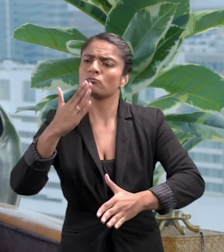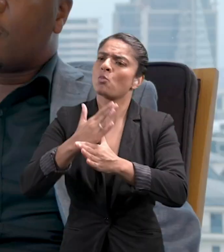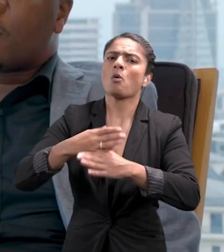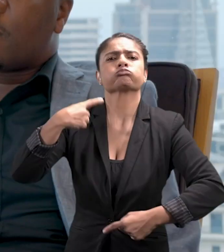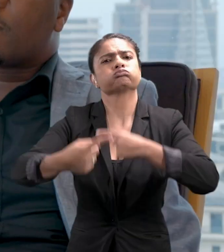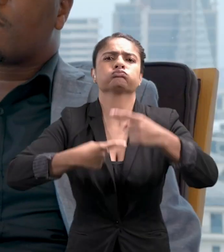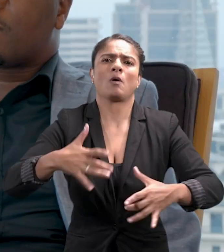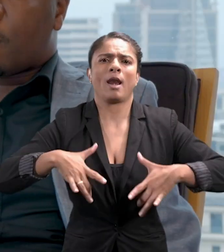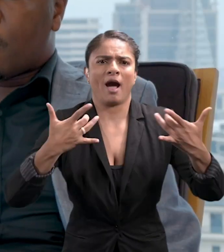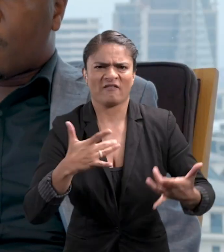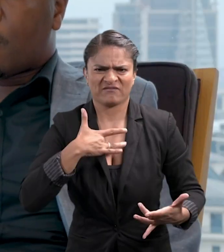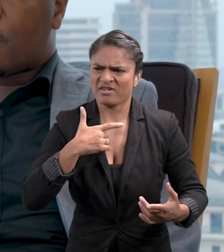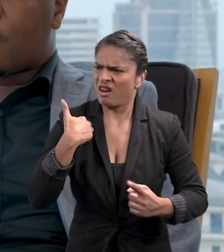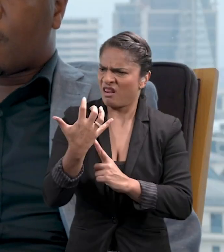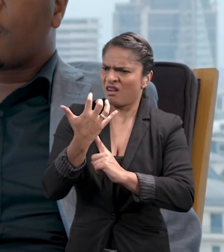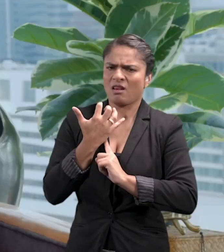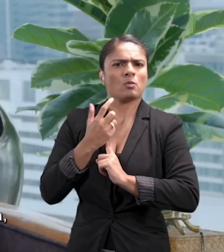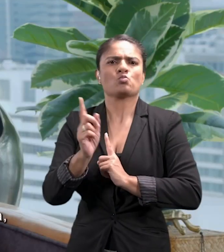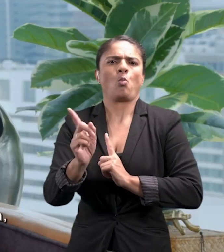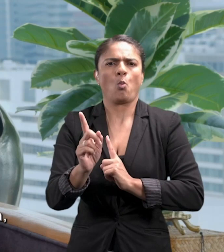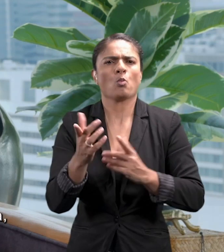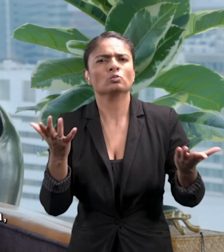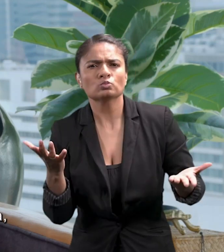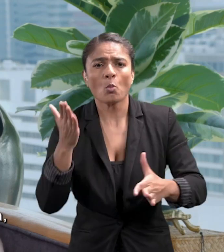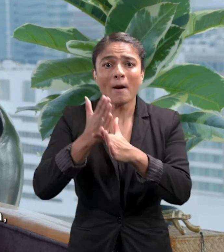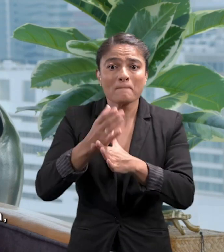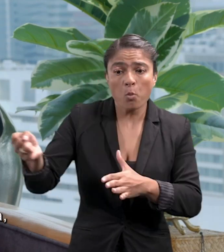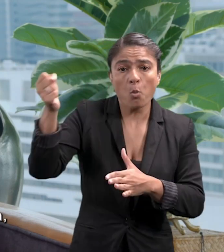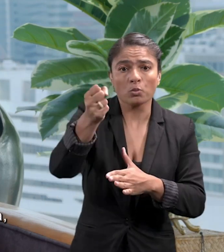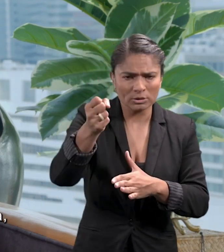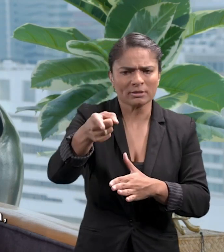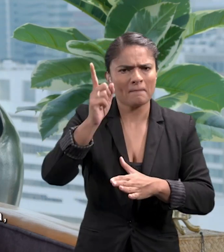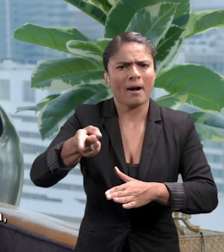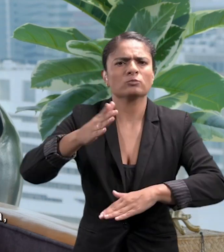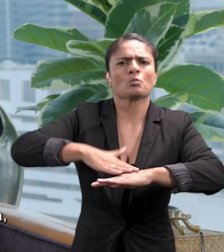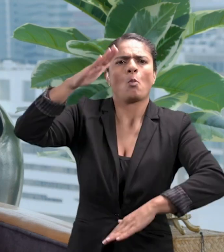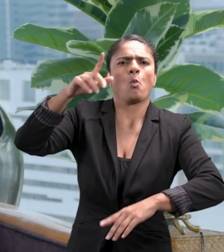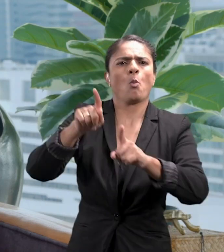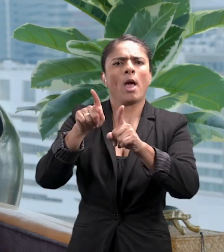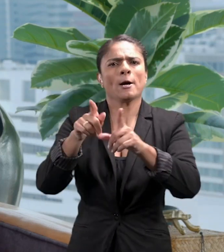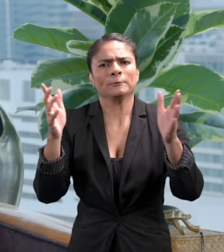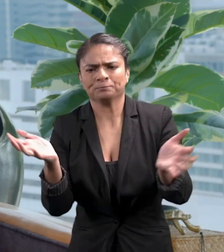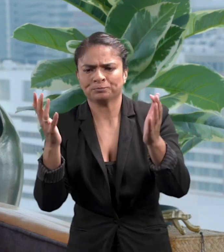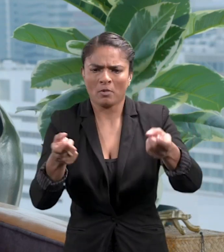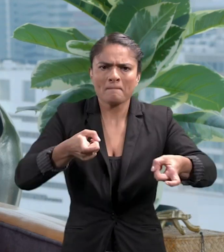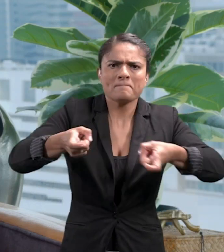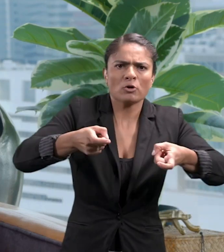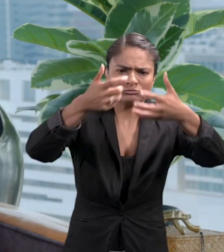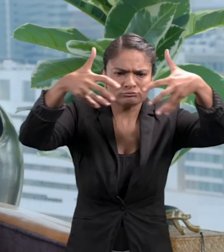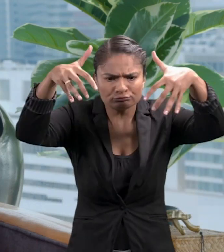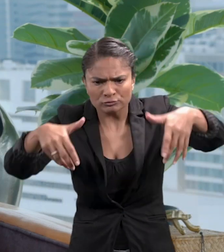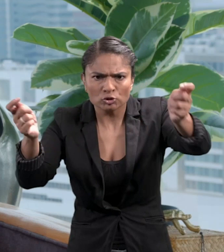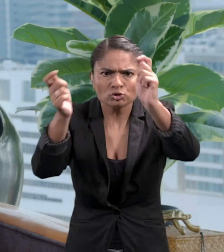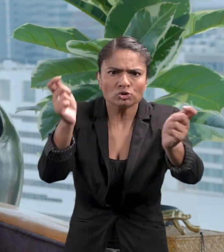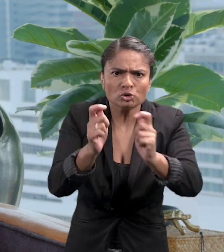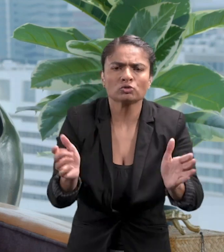their life. They shouldn't feel like they're going to be discriminated against, and that employers should at the end of the day do a little bit extra, like change management workshops, to make everyone